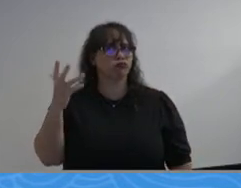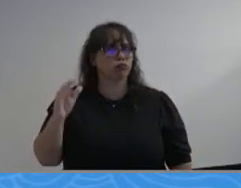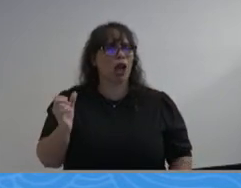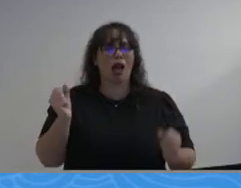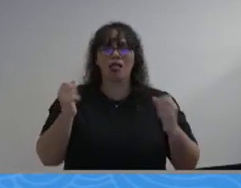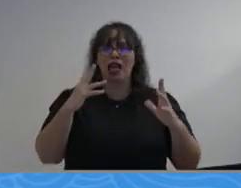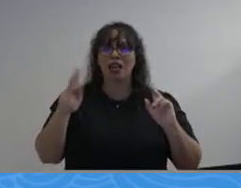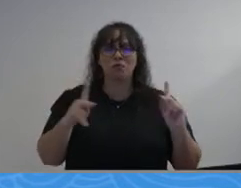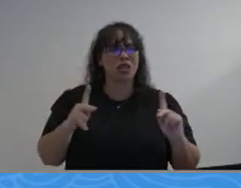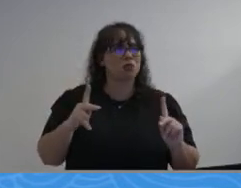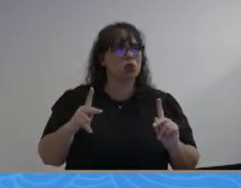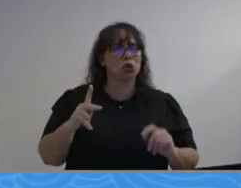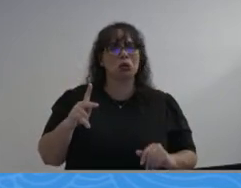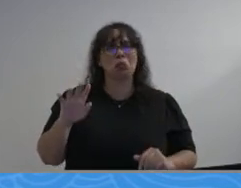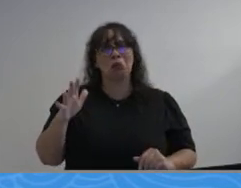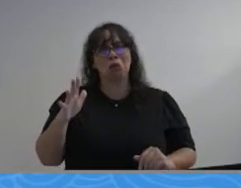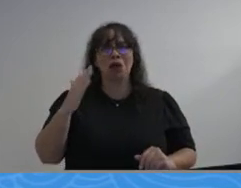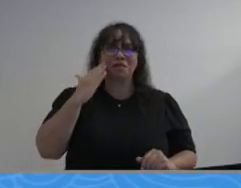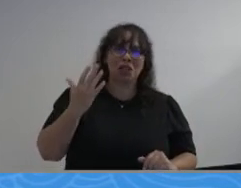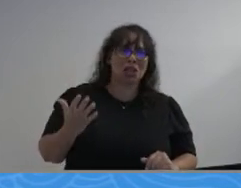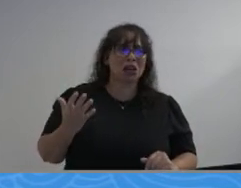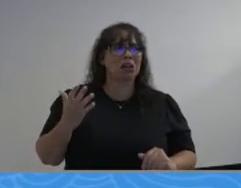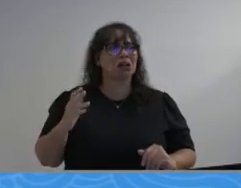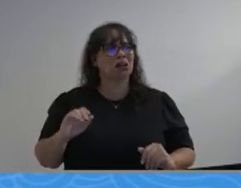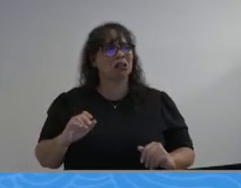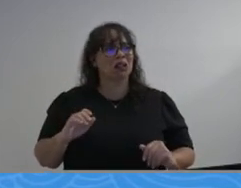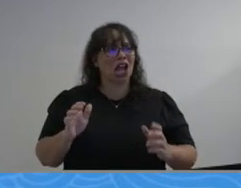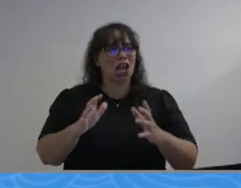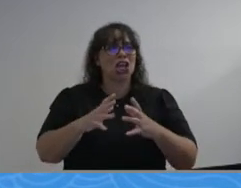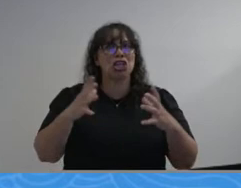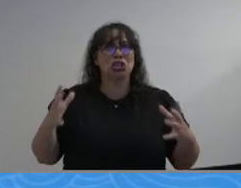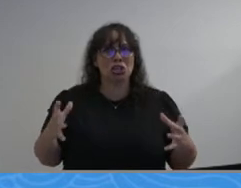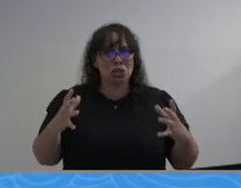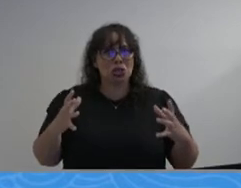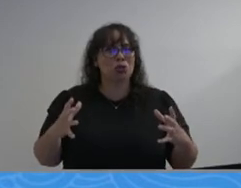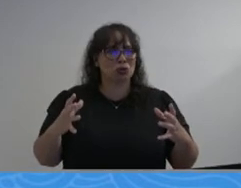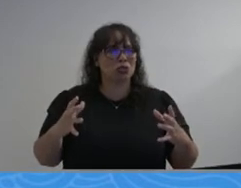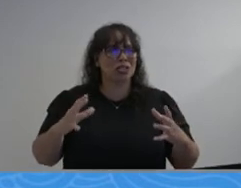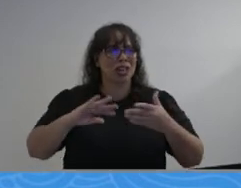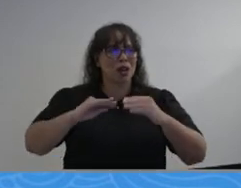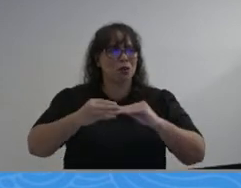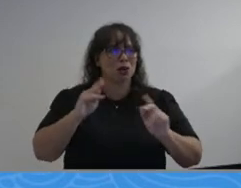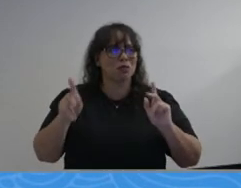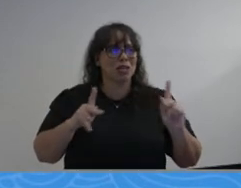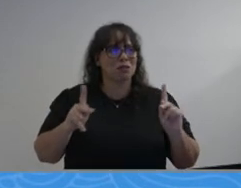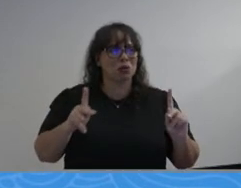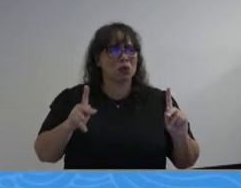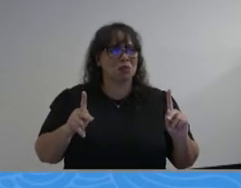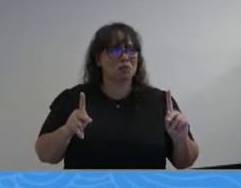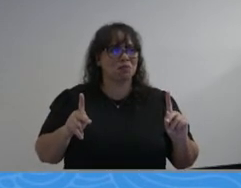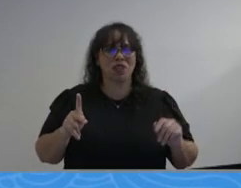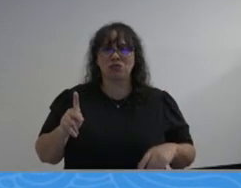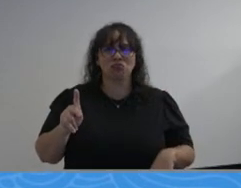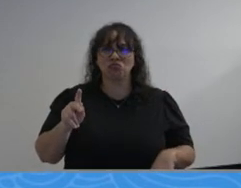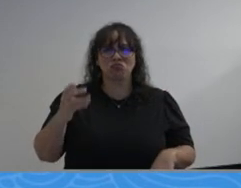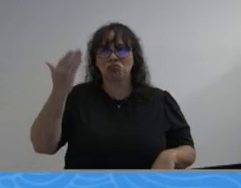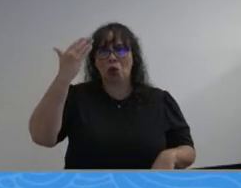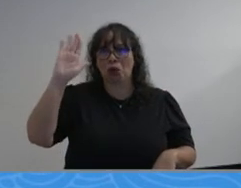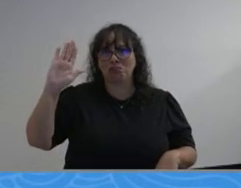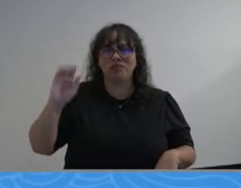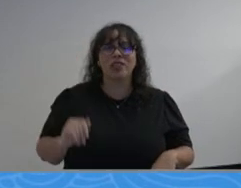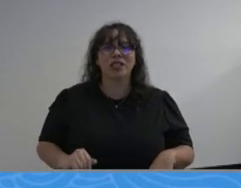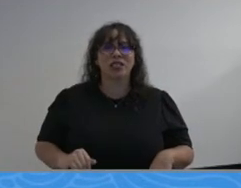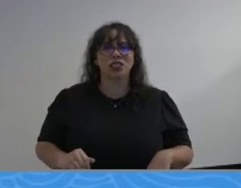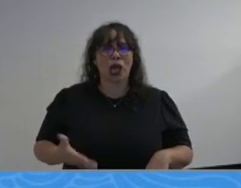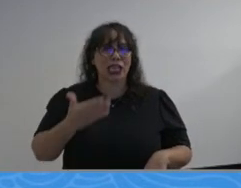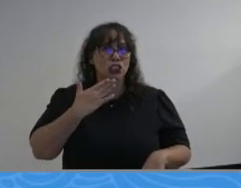lot of people familiar. Some people are somewhat familiar, and we have a huge segment of the population that are unfamiliar. So a